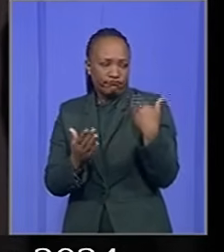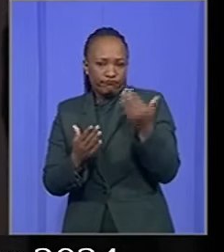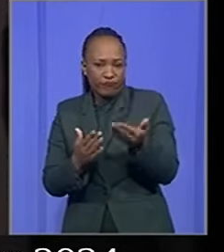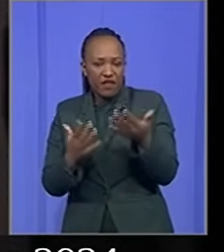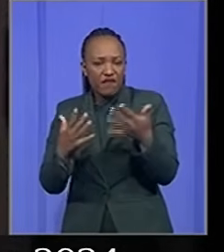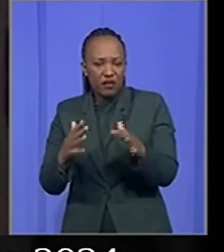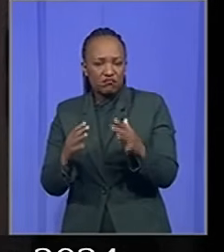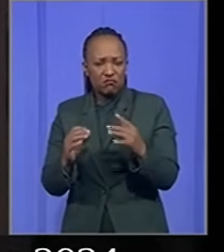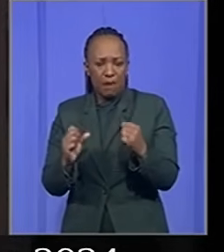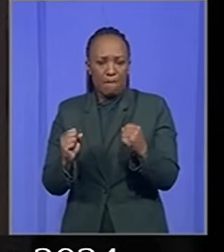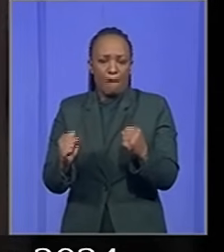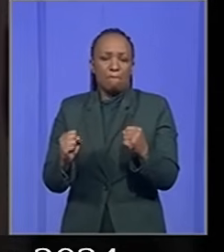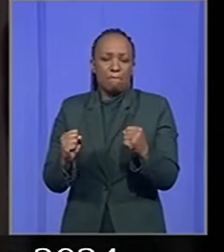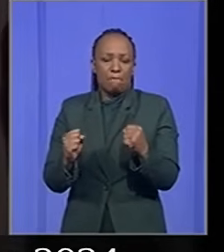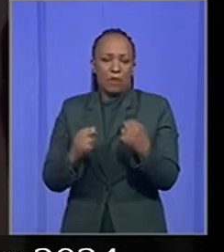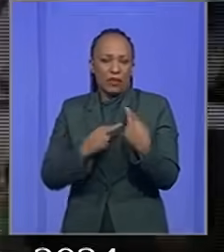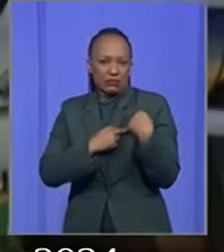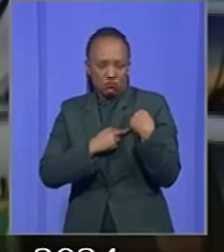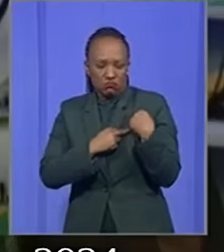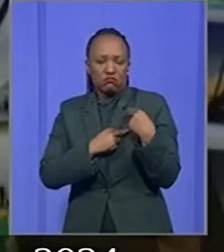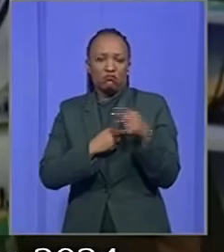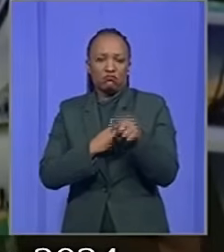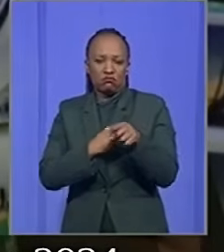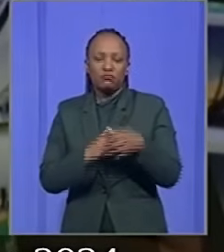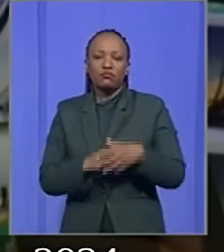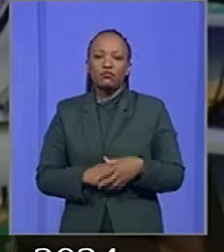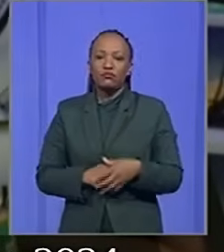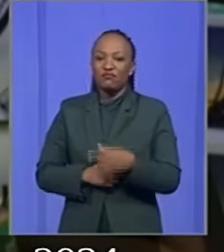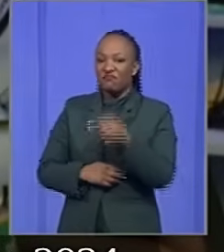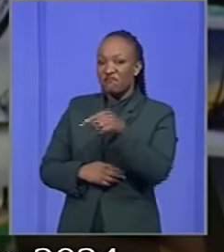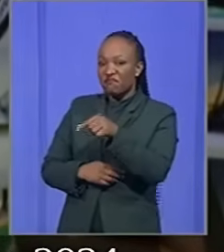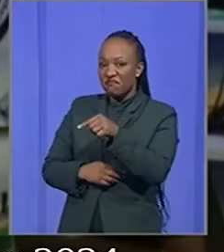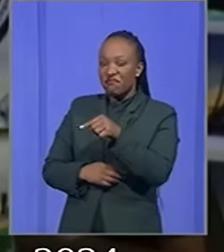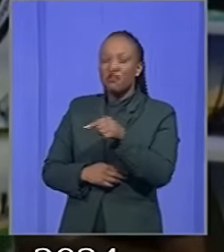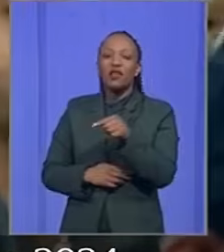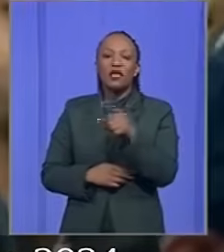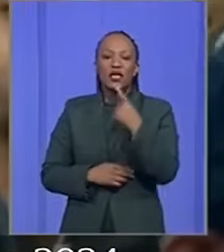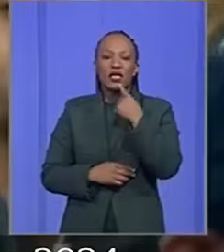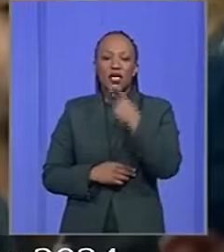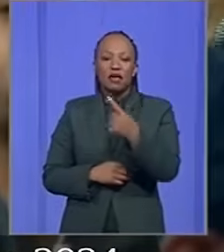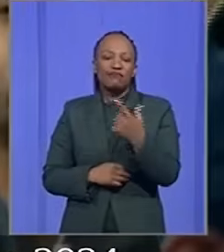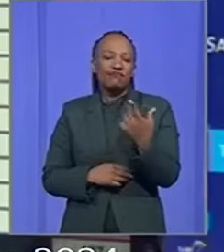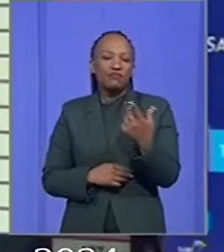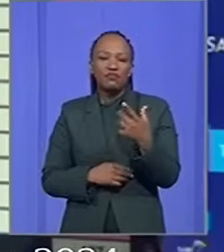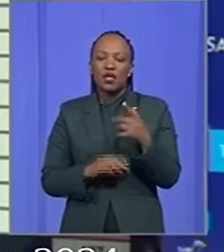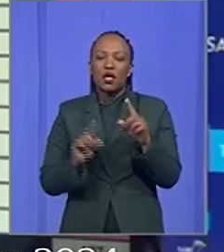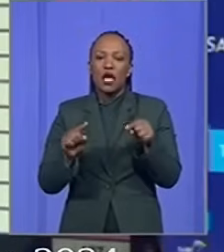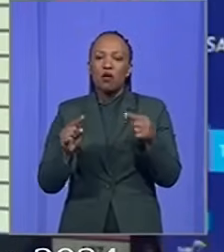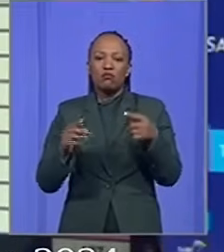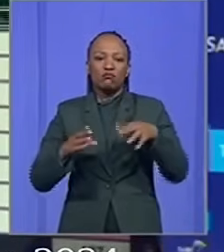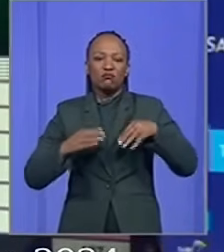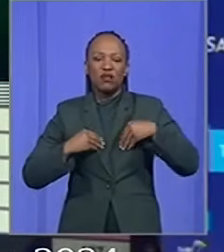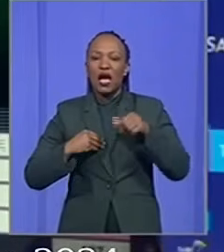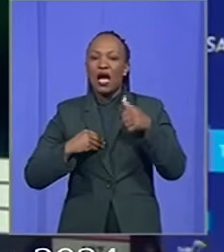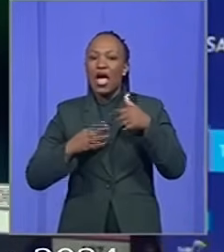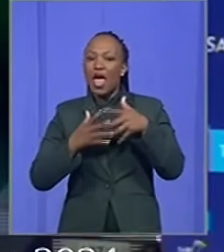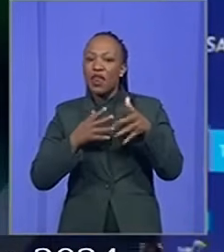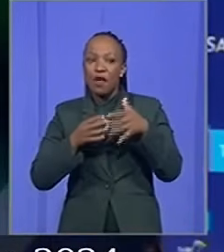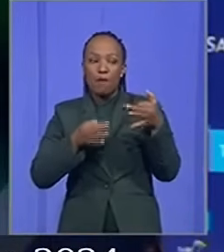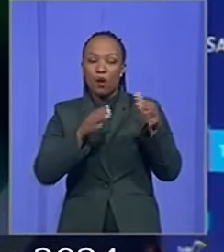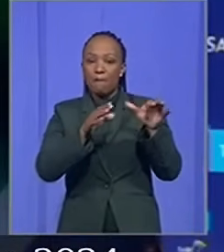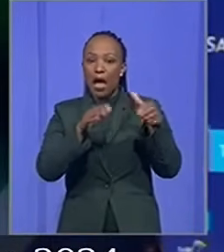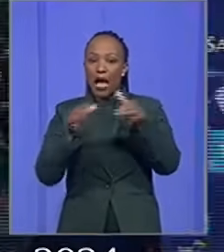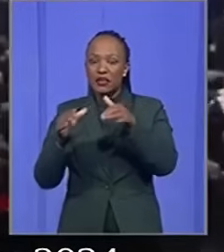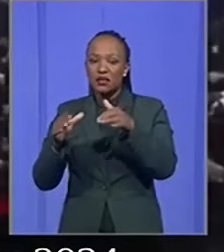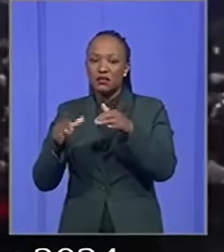a firm mandate. ANC le ha o le jwalo e re ke amohela boipiletso ba mokga ofe kapa ofe ba